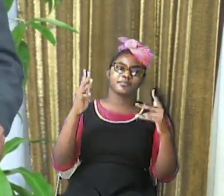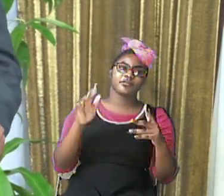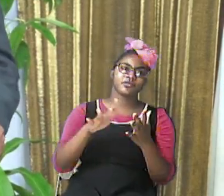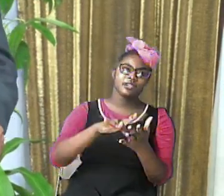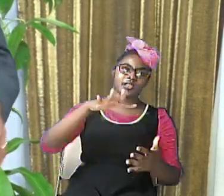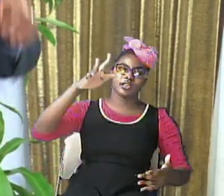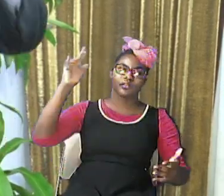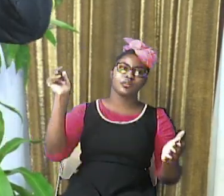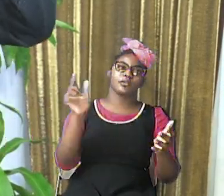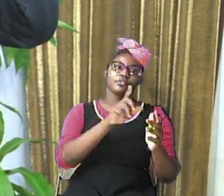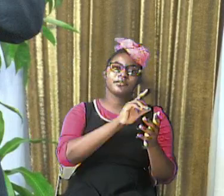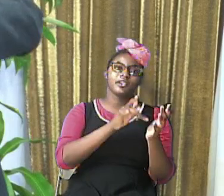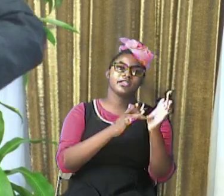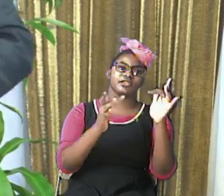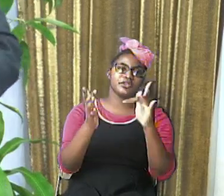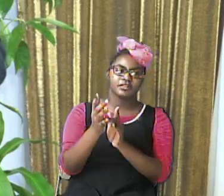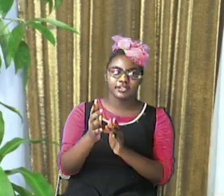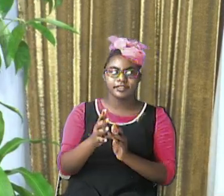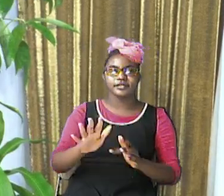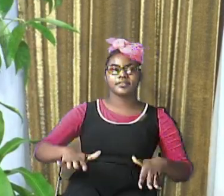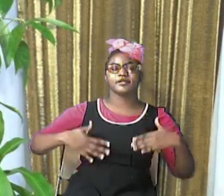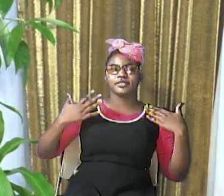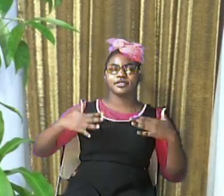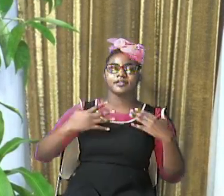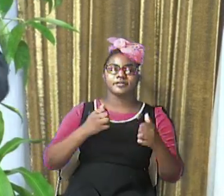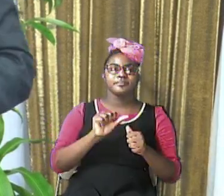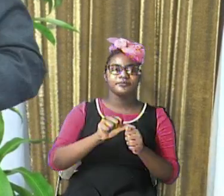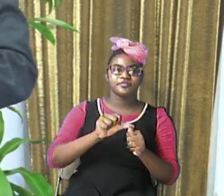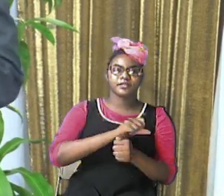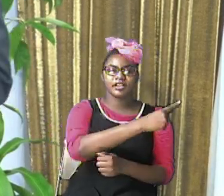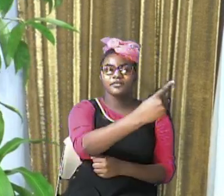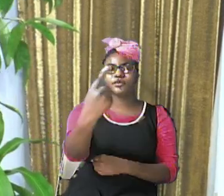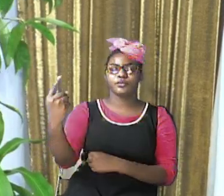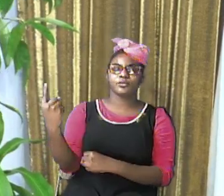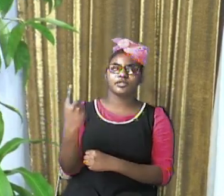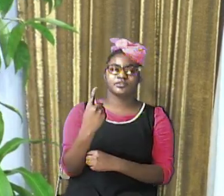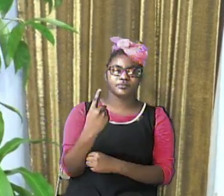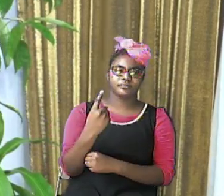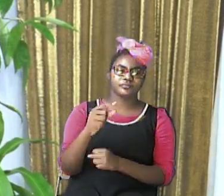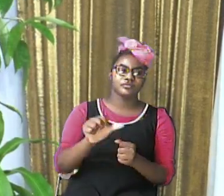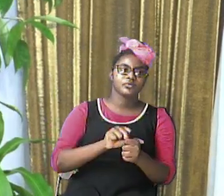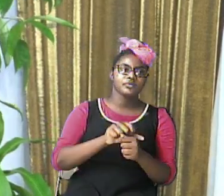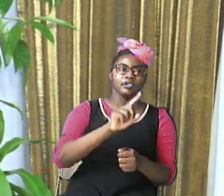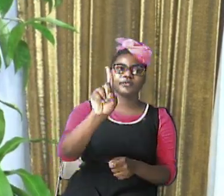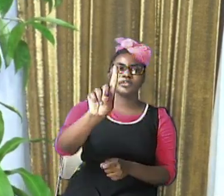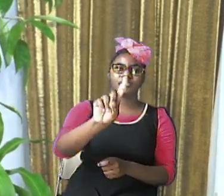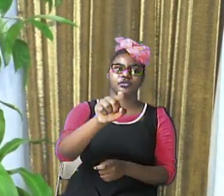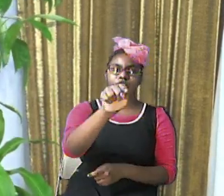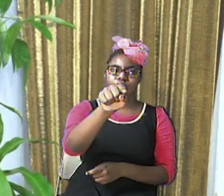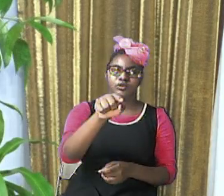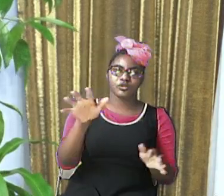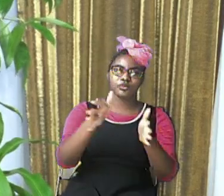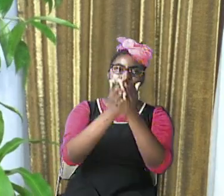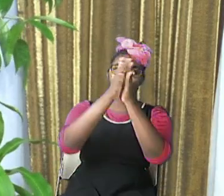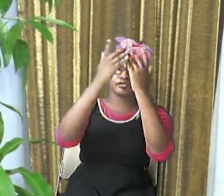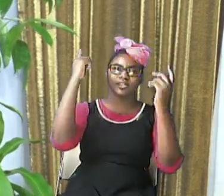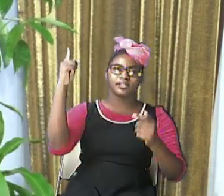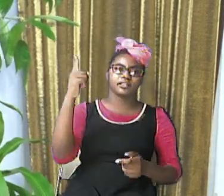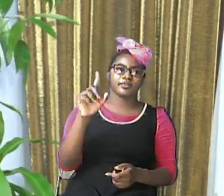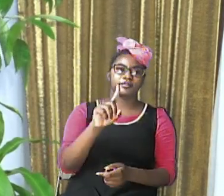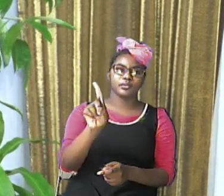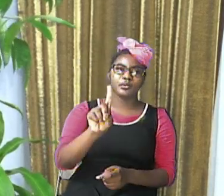Lord. And I encourage everybody in the house. Amen. Wherever you go, praise Him. Wherever you are, praise